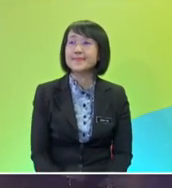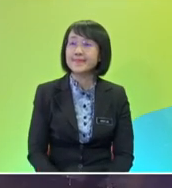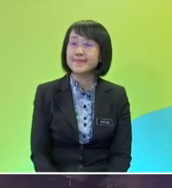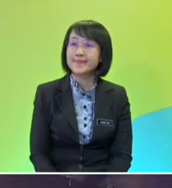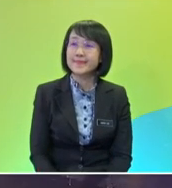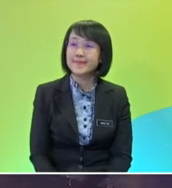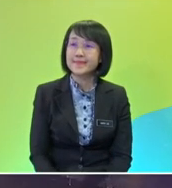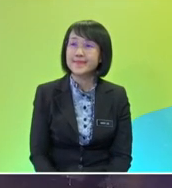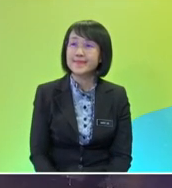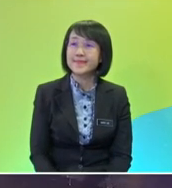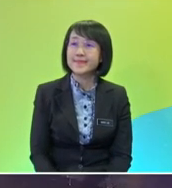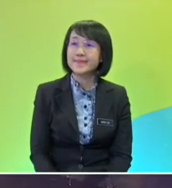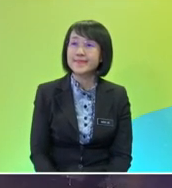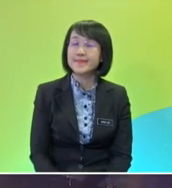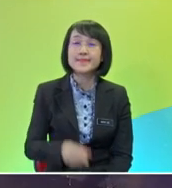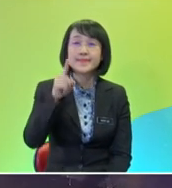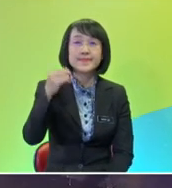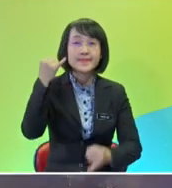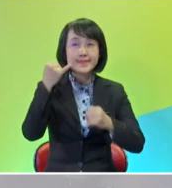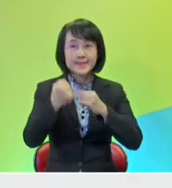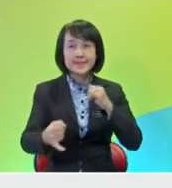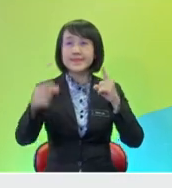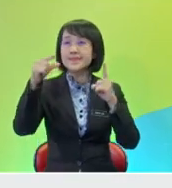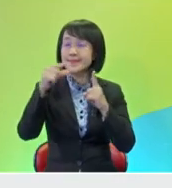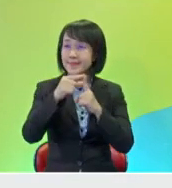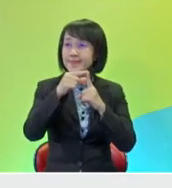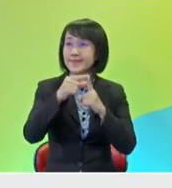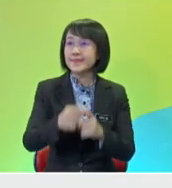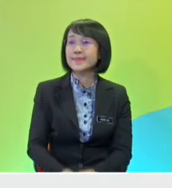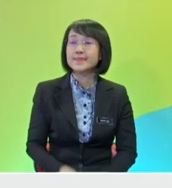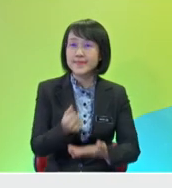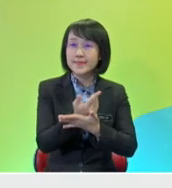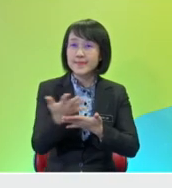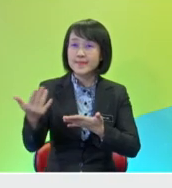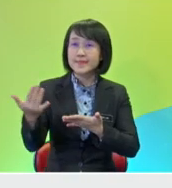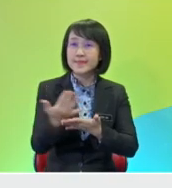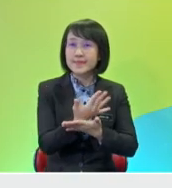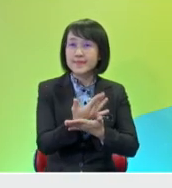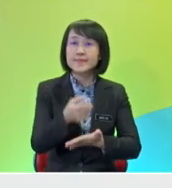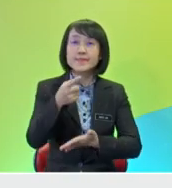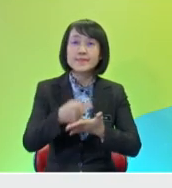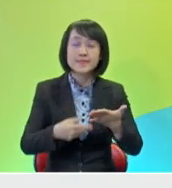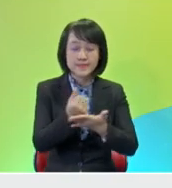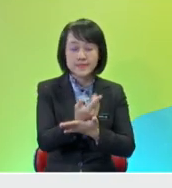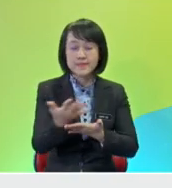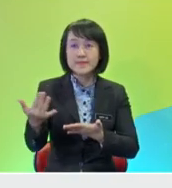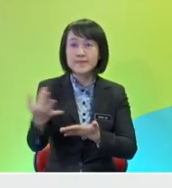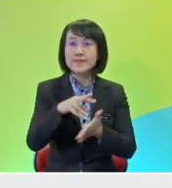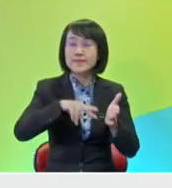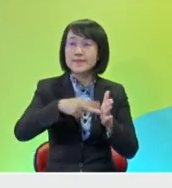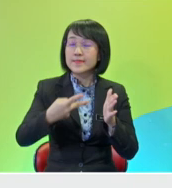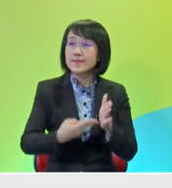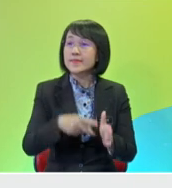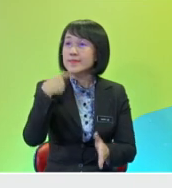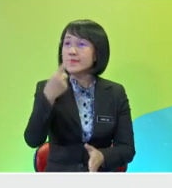And we have one last word there. Media. What does media mean? Who wants to give it